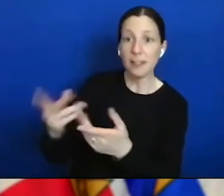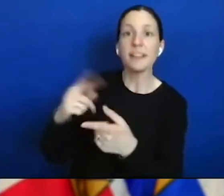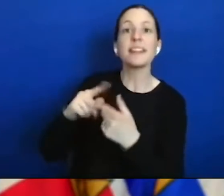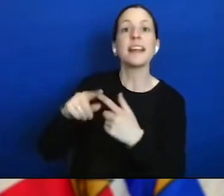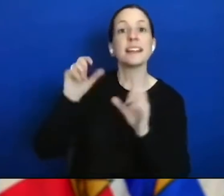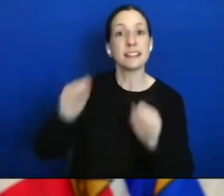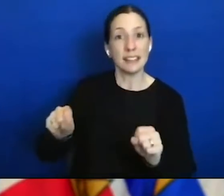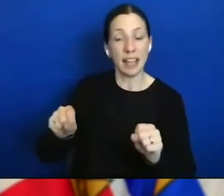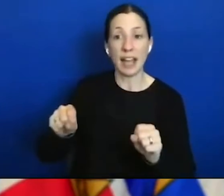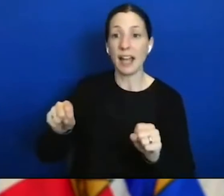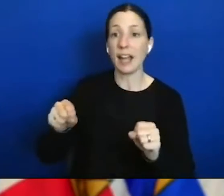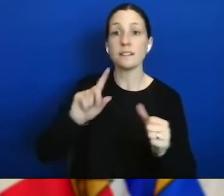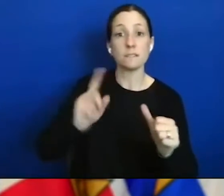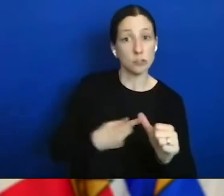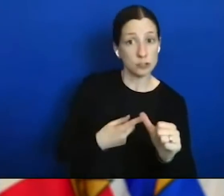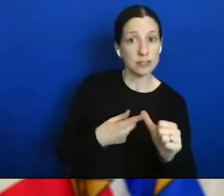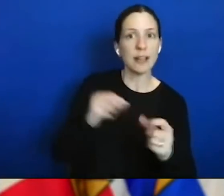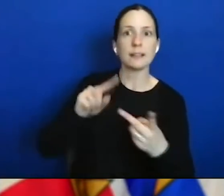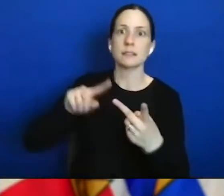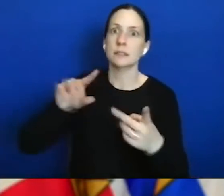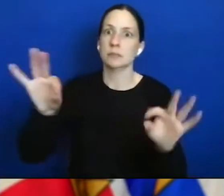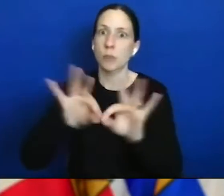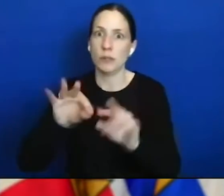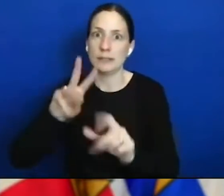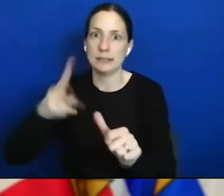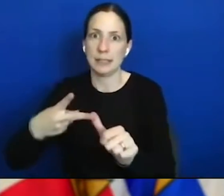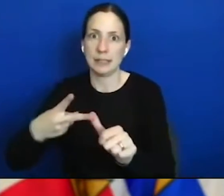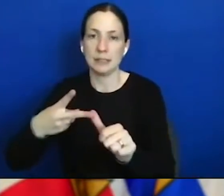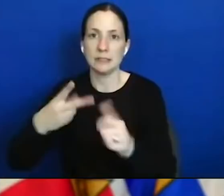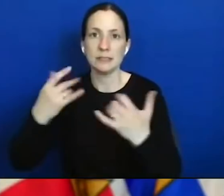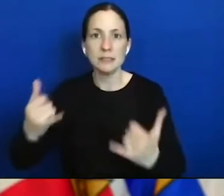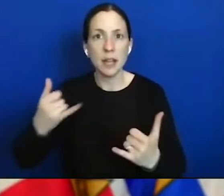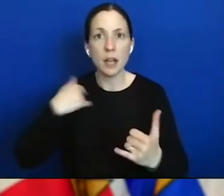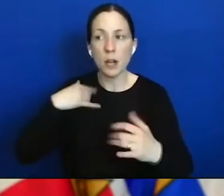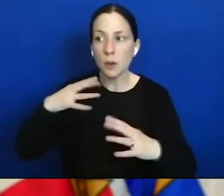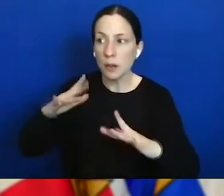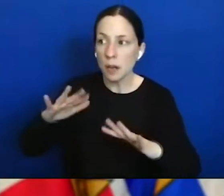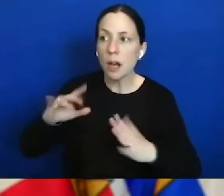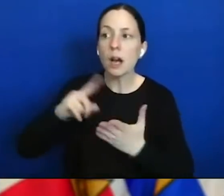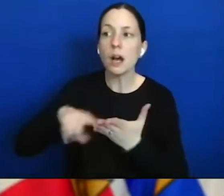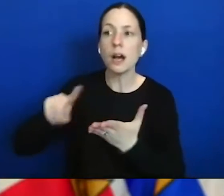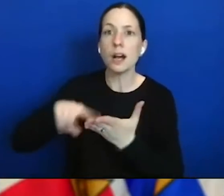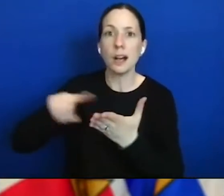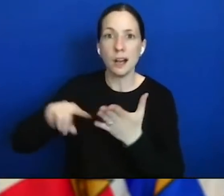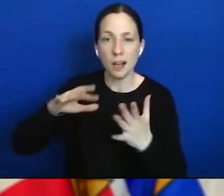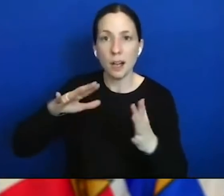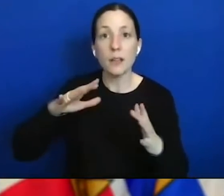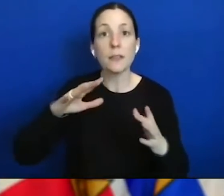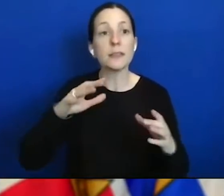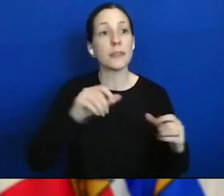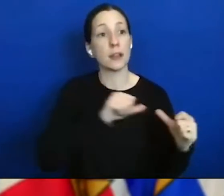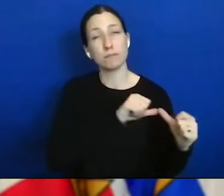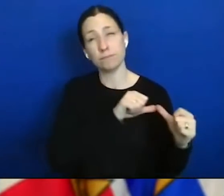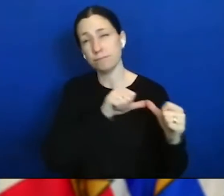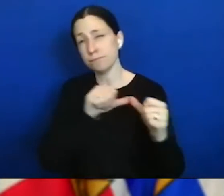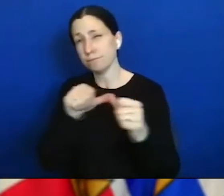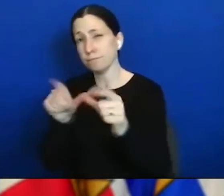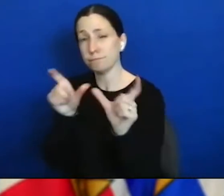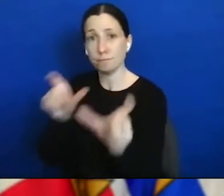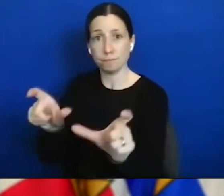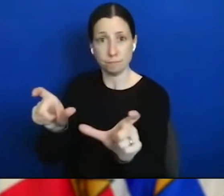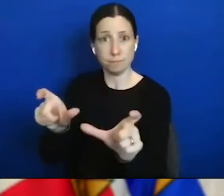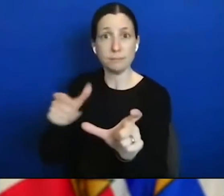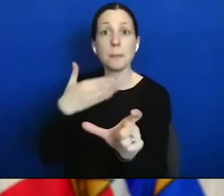get both the first dose and, really importantly, the second dose. We're learning more and more that more durable and higher